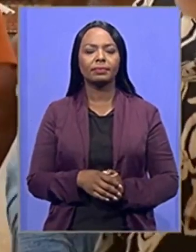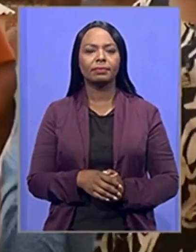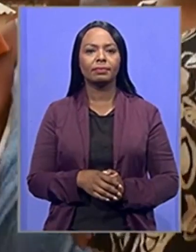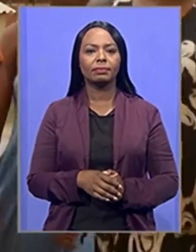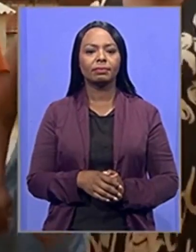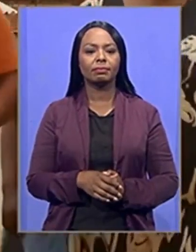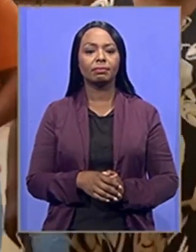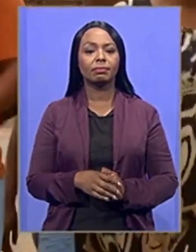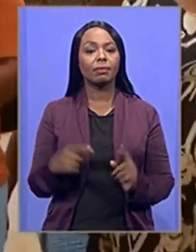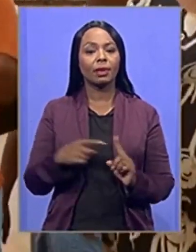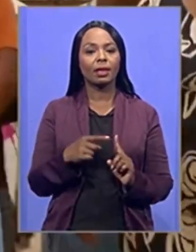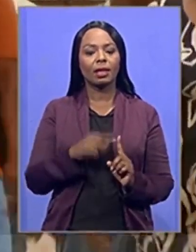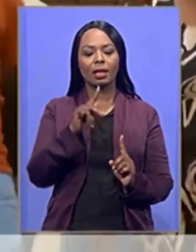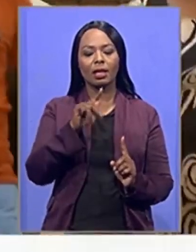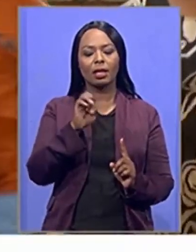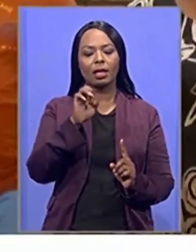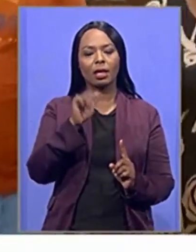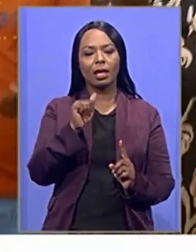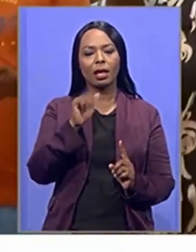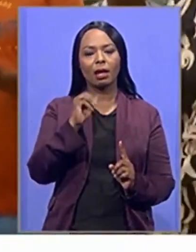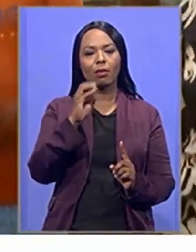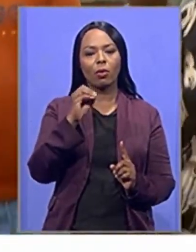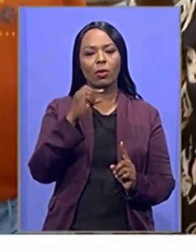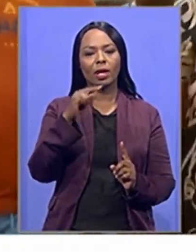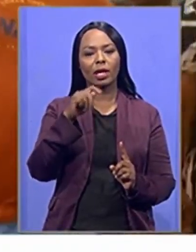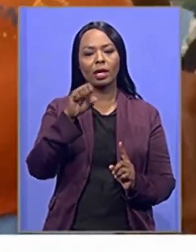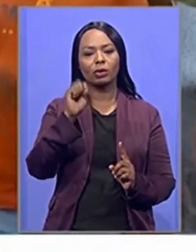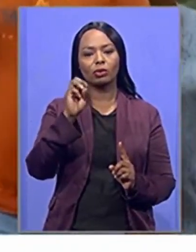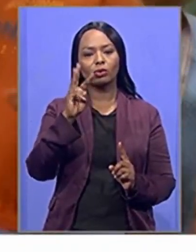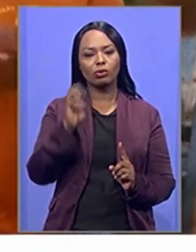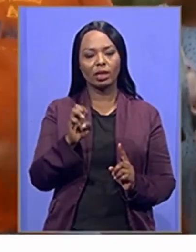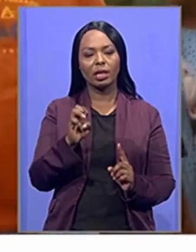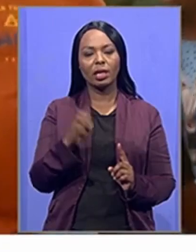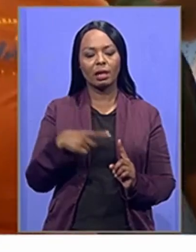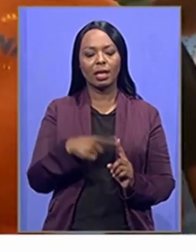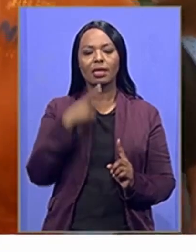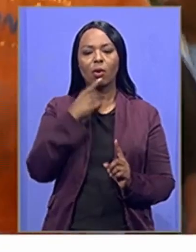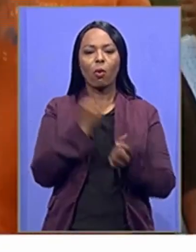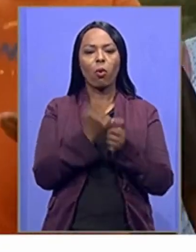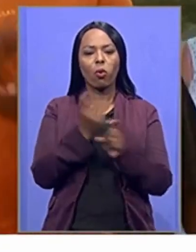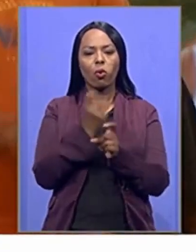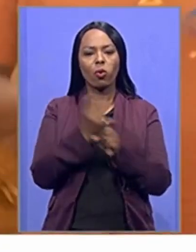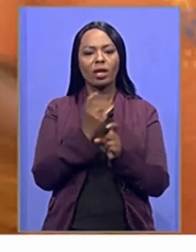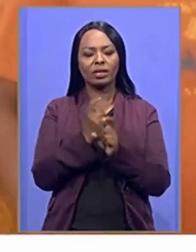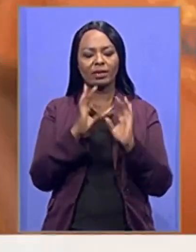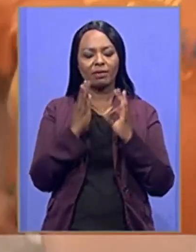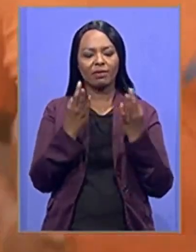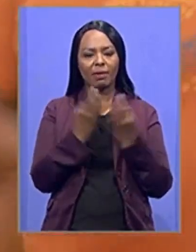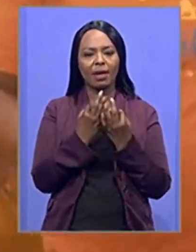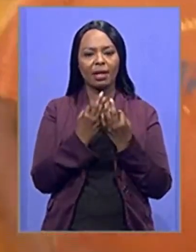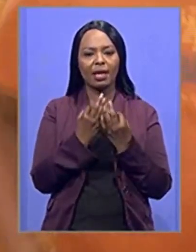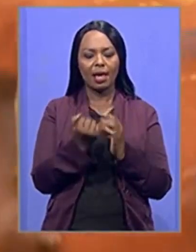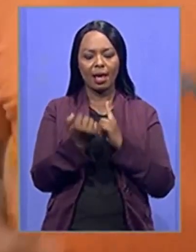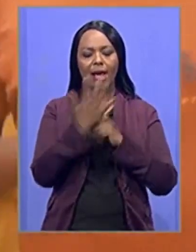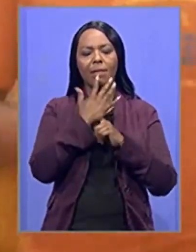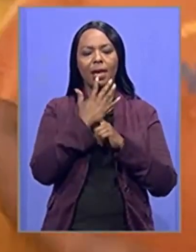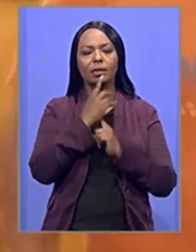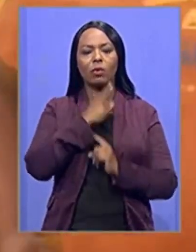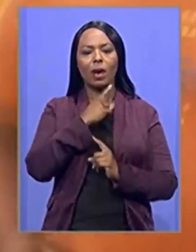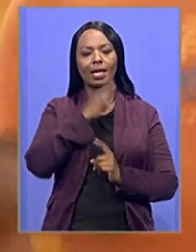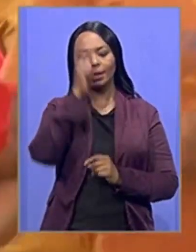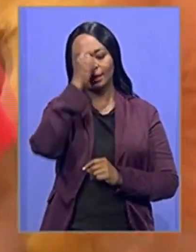Ke amogetse ga butlwelwe utlwaletswe bobe ke thekiso ya diritibatsi e diragalang ntle le poifo. Re lelapa la gagwe le amegile ka ntlha ya fa mora